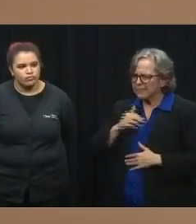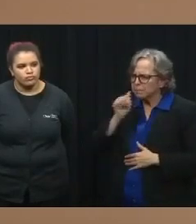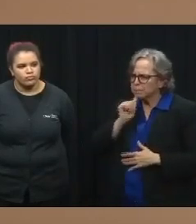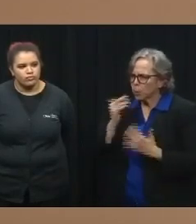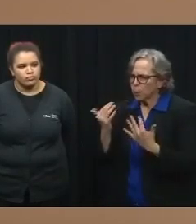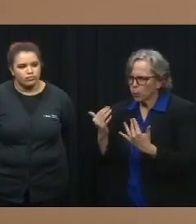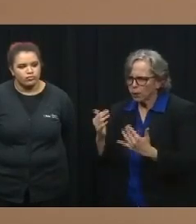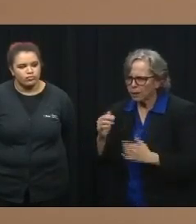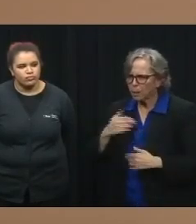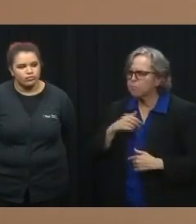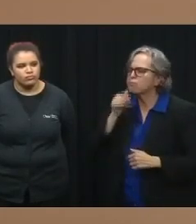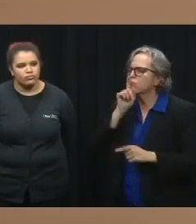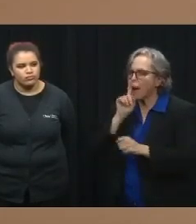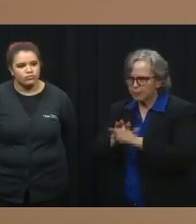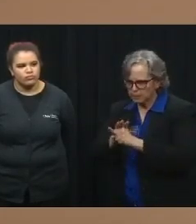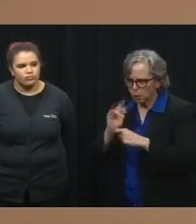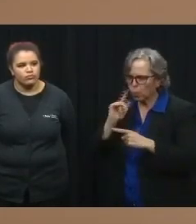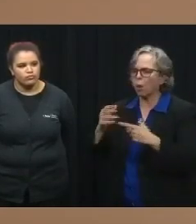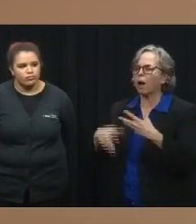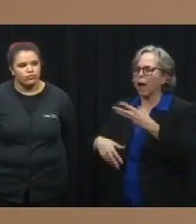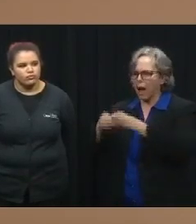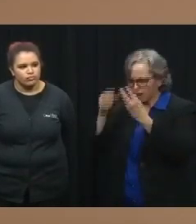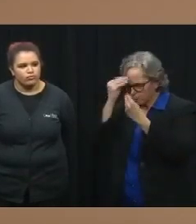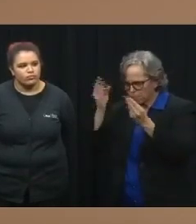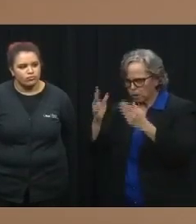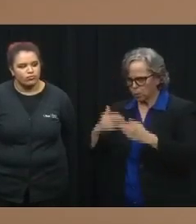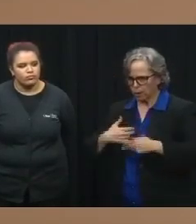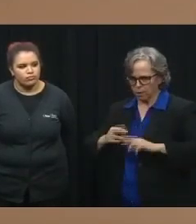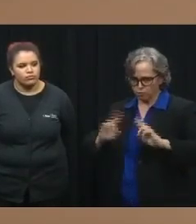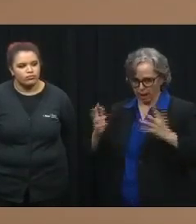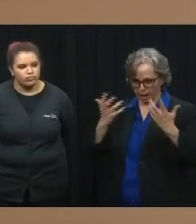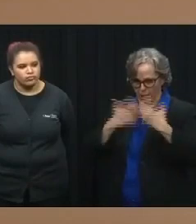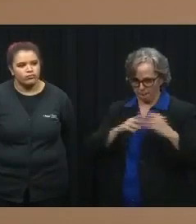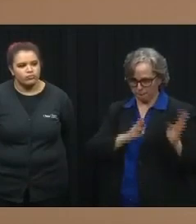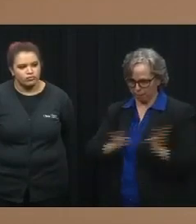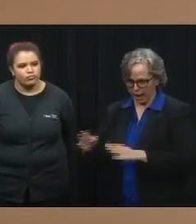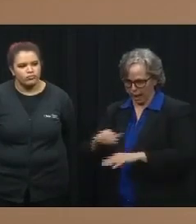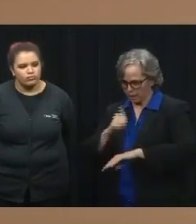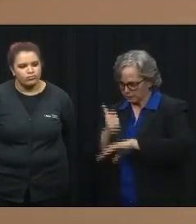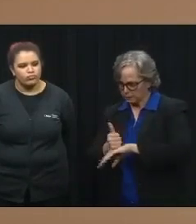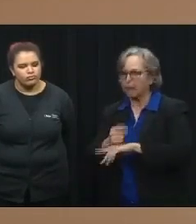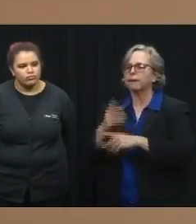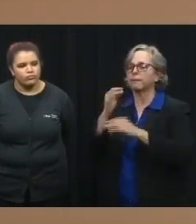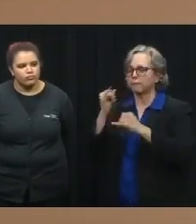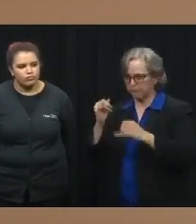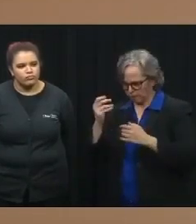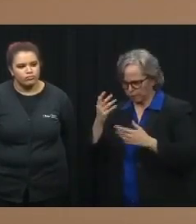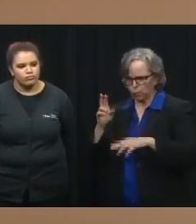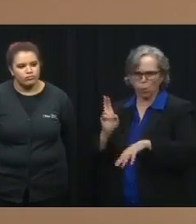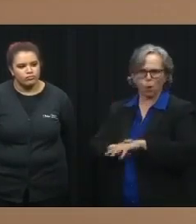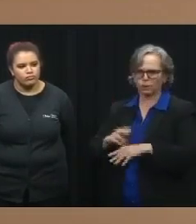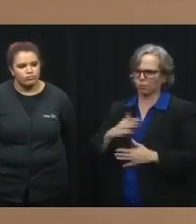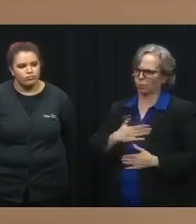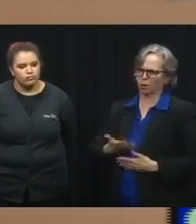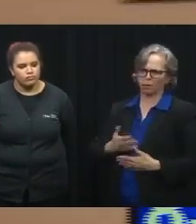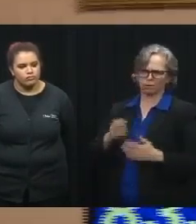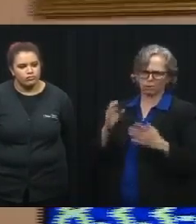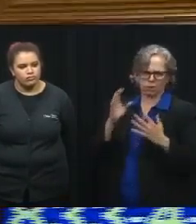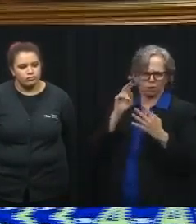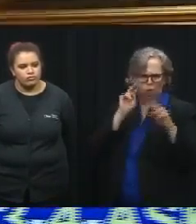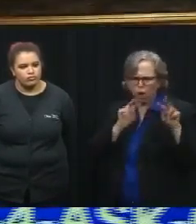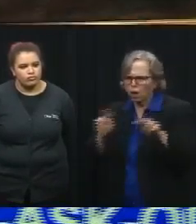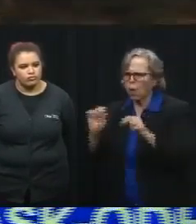give you more of that once we have finalized those plans. And of course, we stand ready to use all options. Laura, we clearly do not have